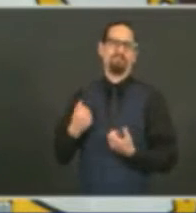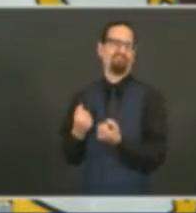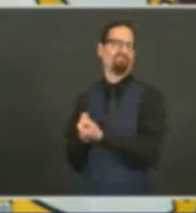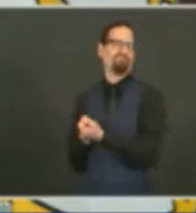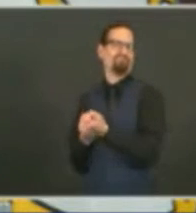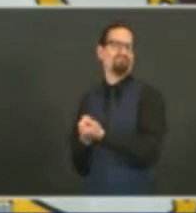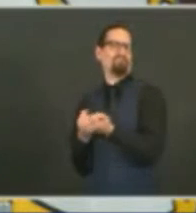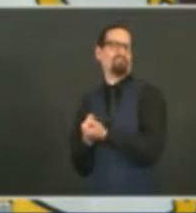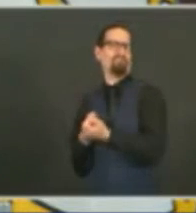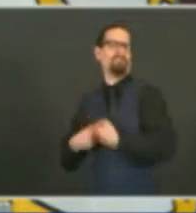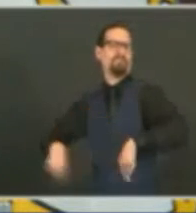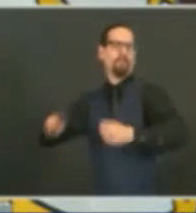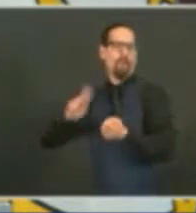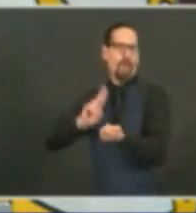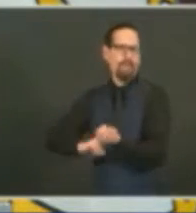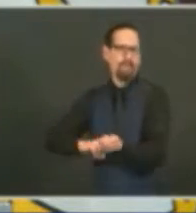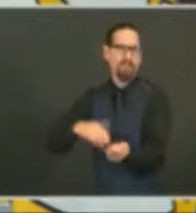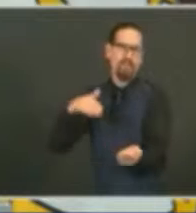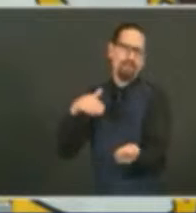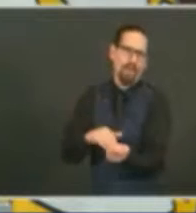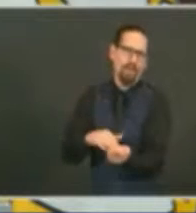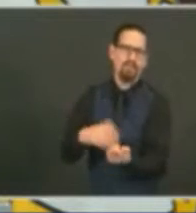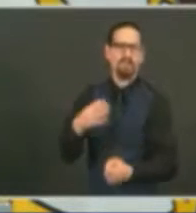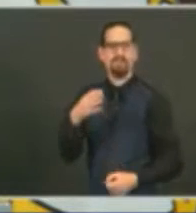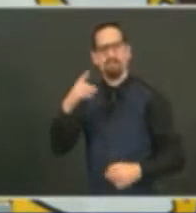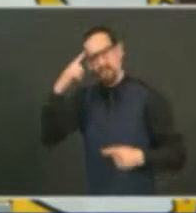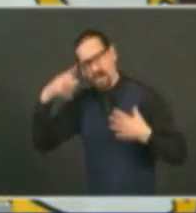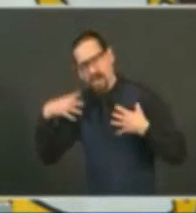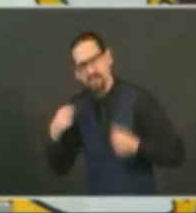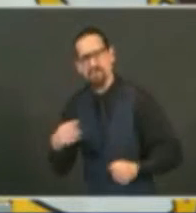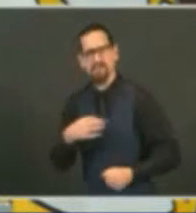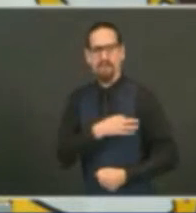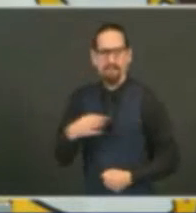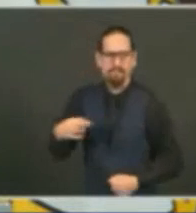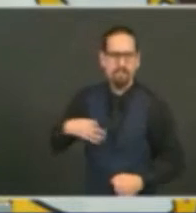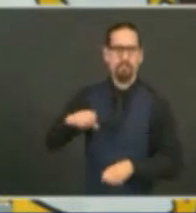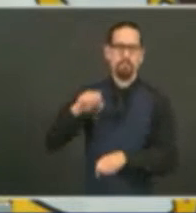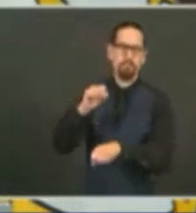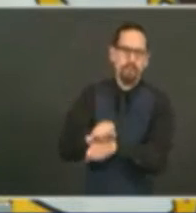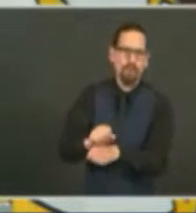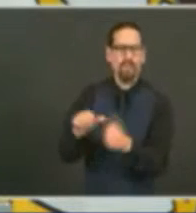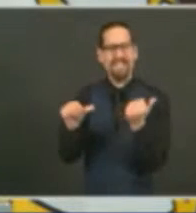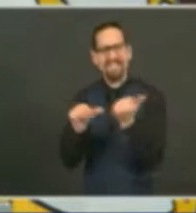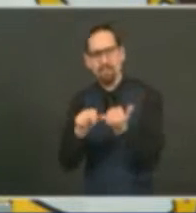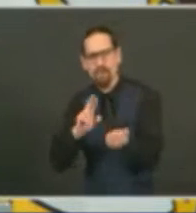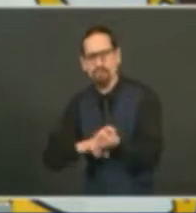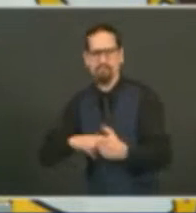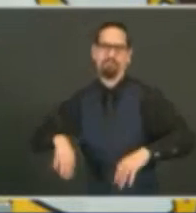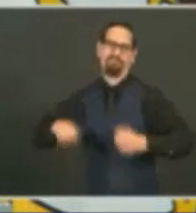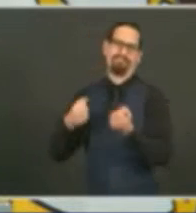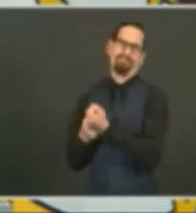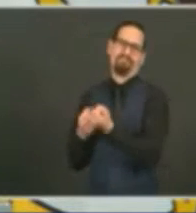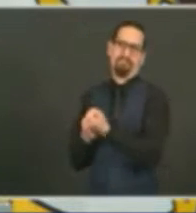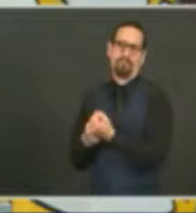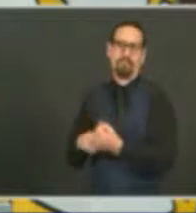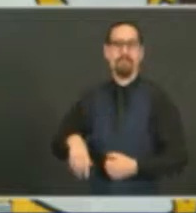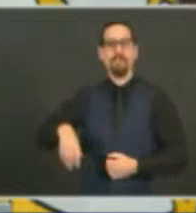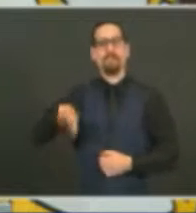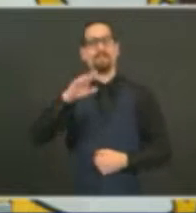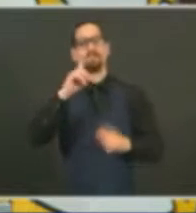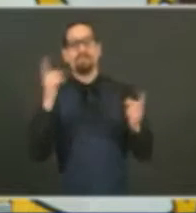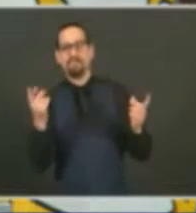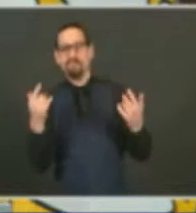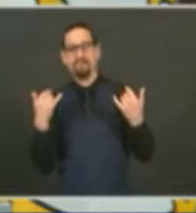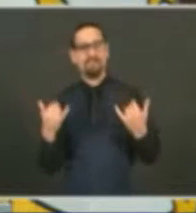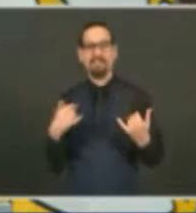Furthermore, although we are trying every day to figure out how to get more staff, the brutal reality is every country in